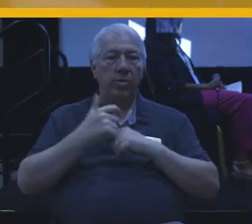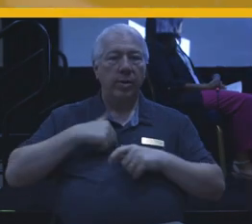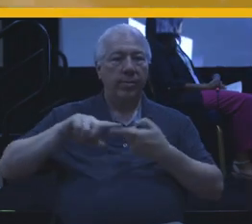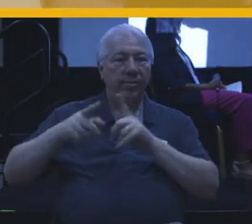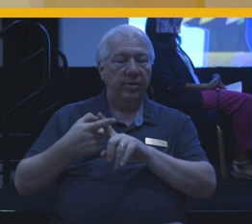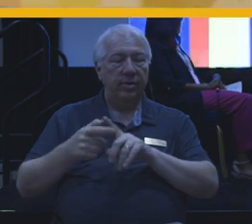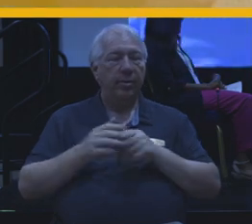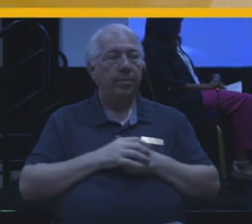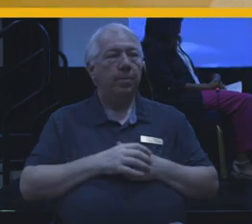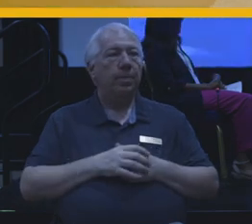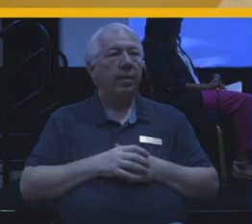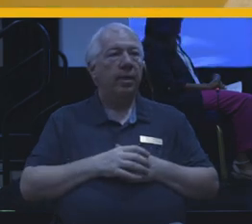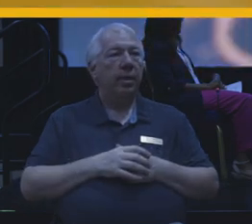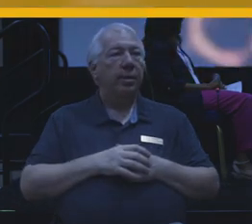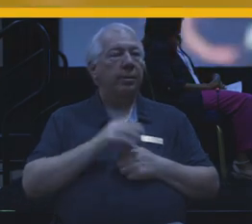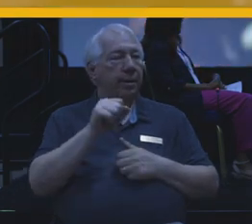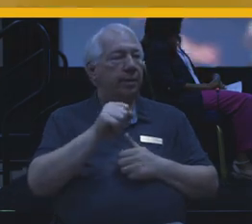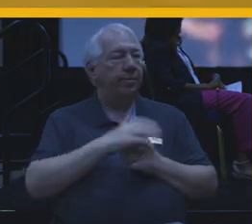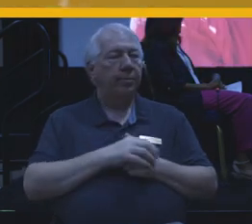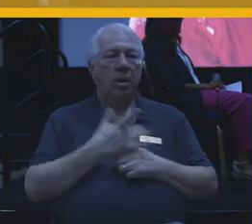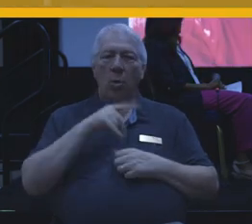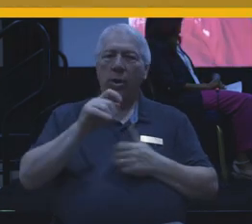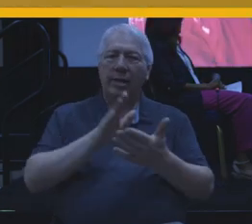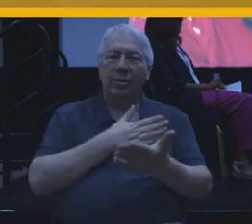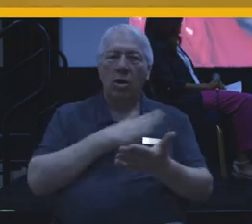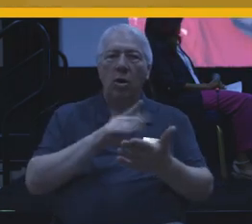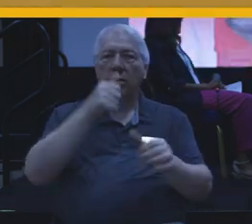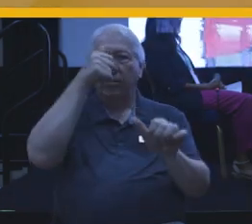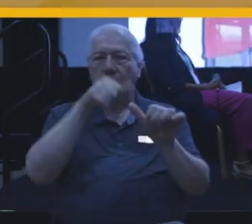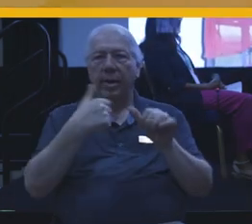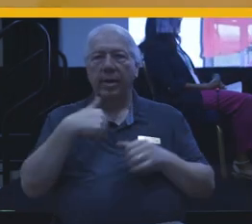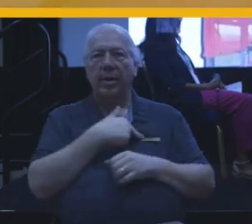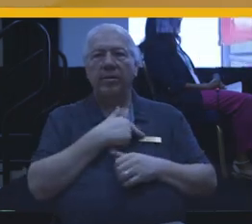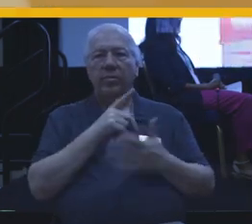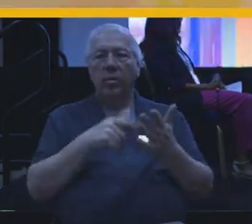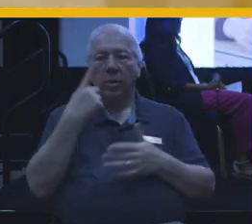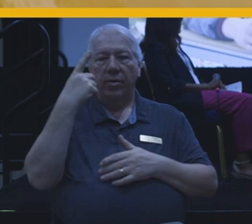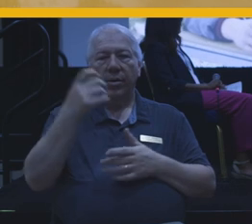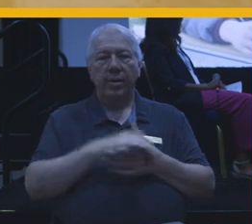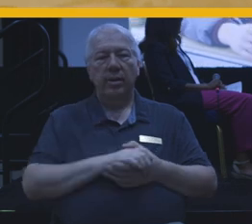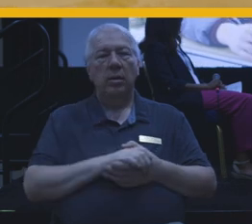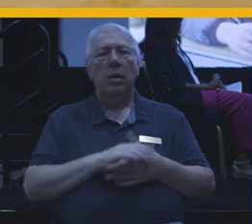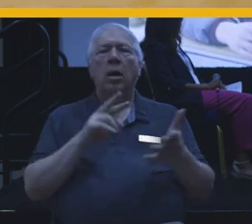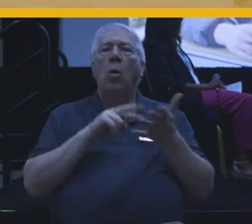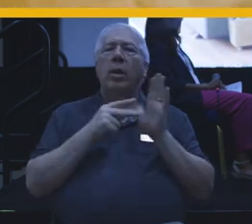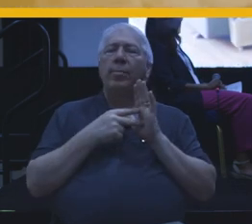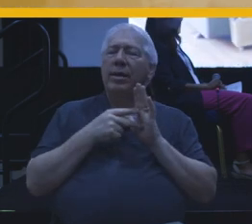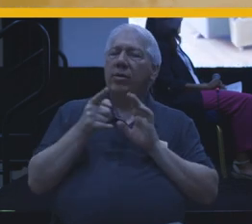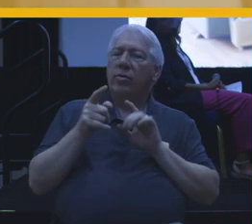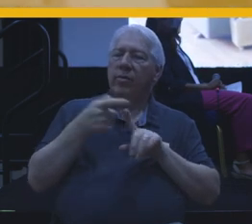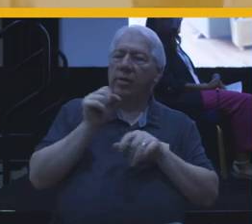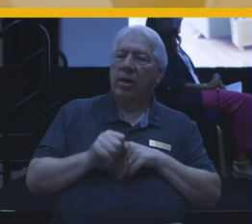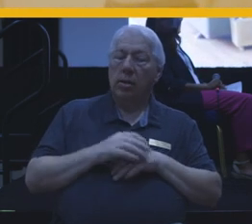friend. Yeah. We need songs that remind us of what we're dreaming. What does it mean to you to be from the South?